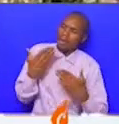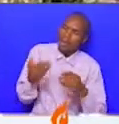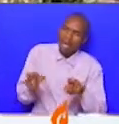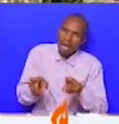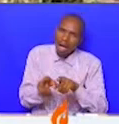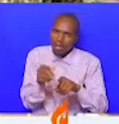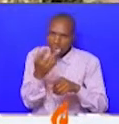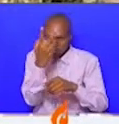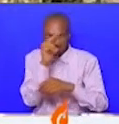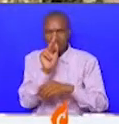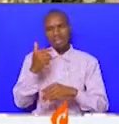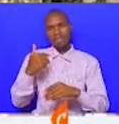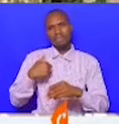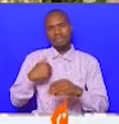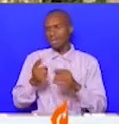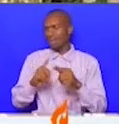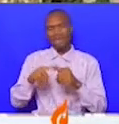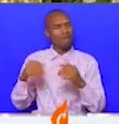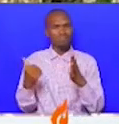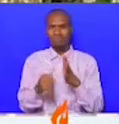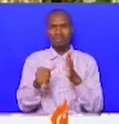iga ninchandegete